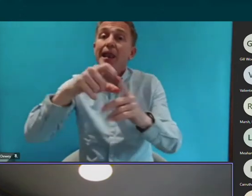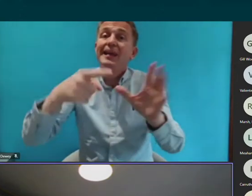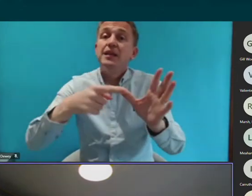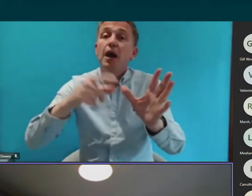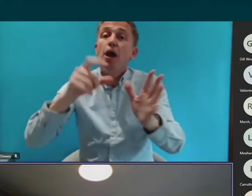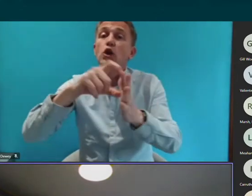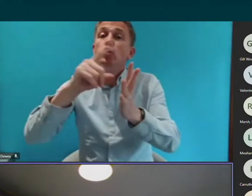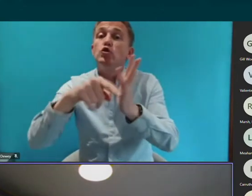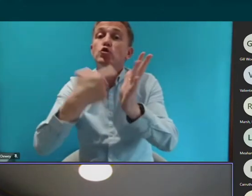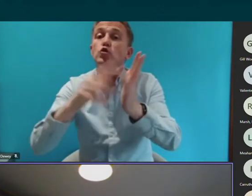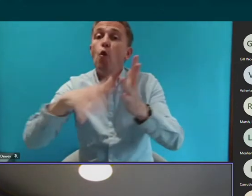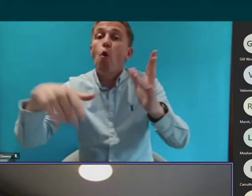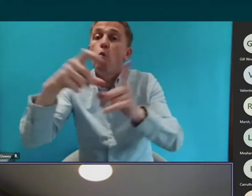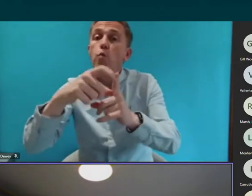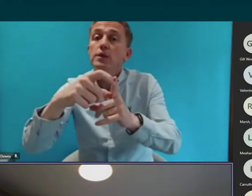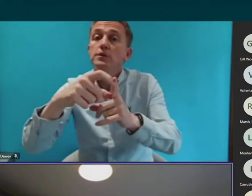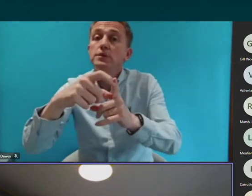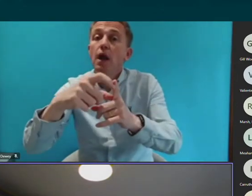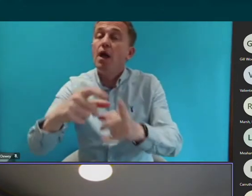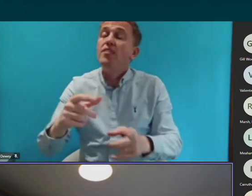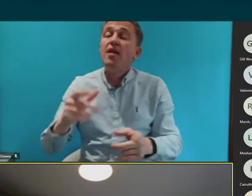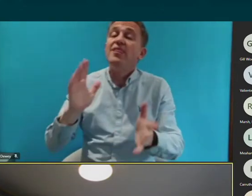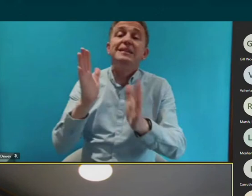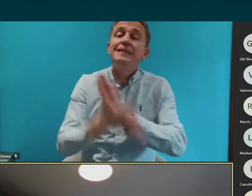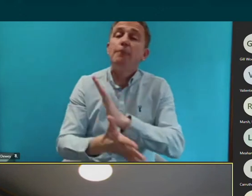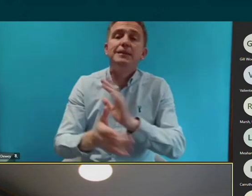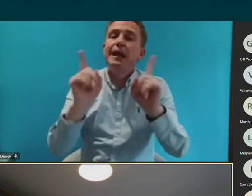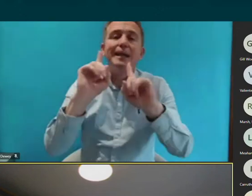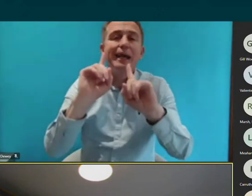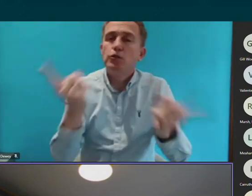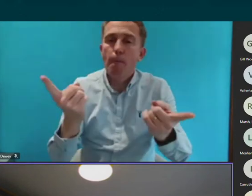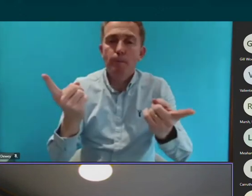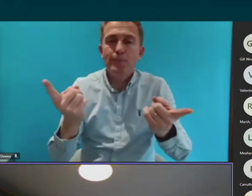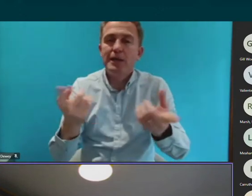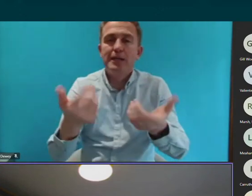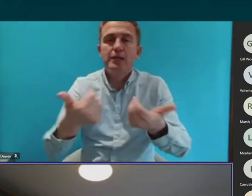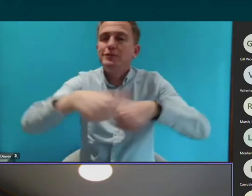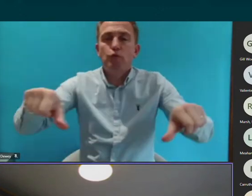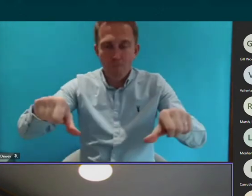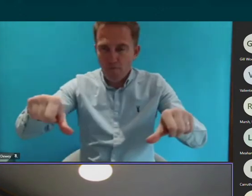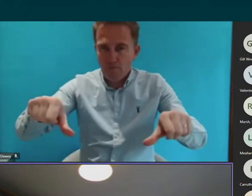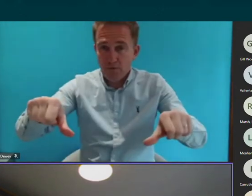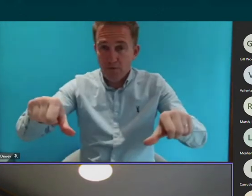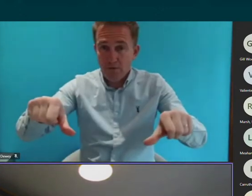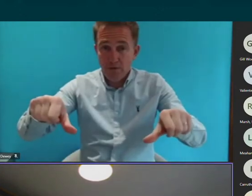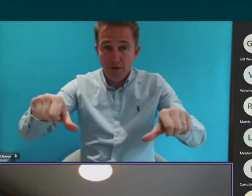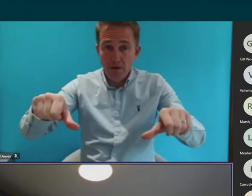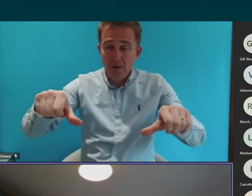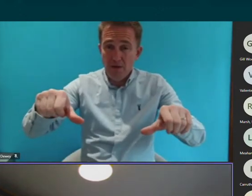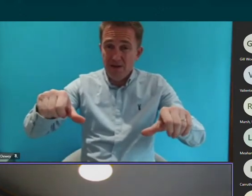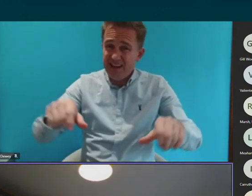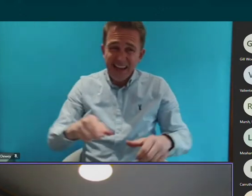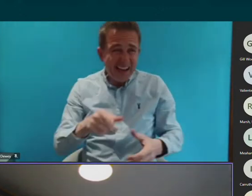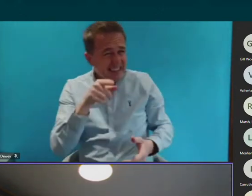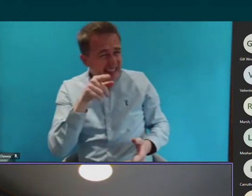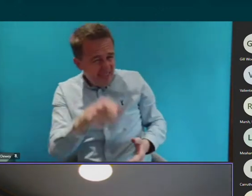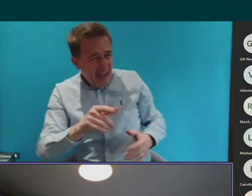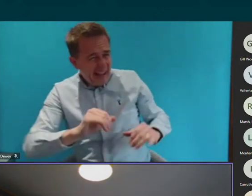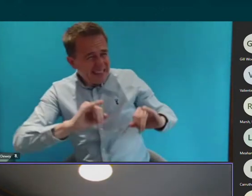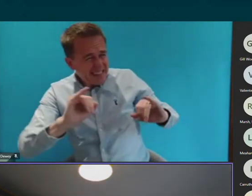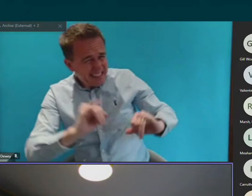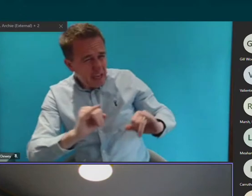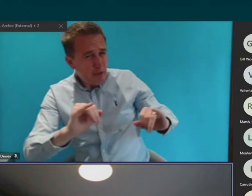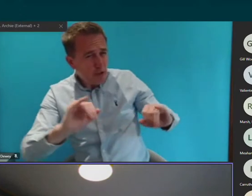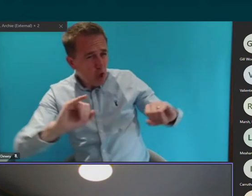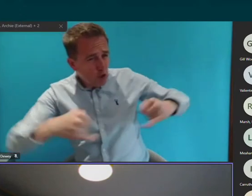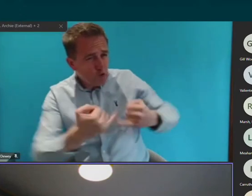that it's irreparable damage. Now, I'm sorry, there's a serious contradiction going